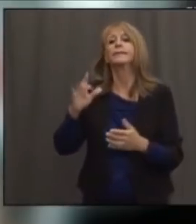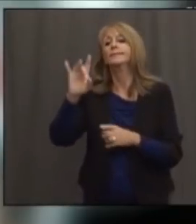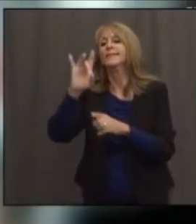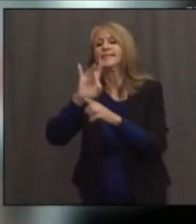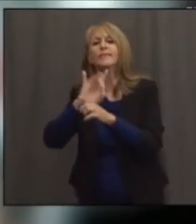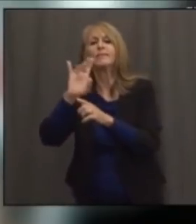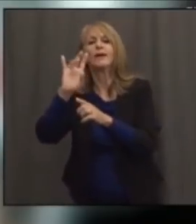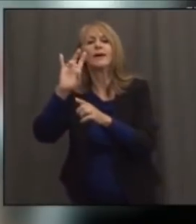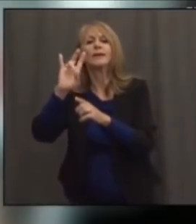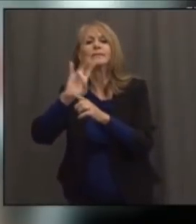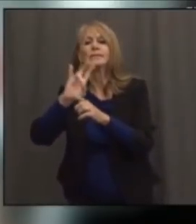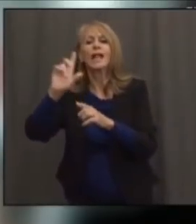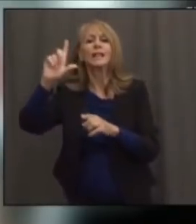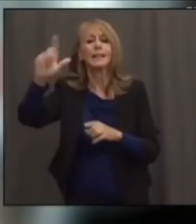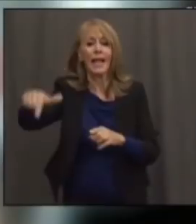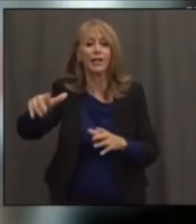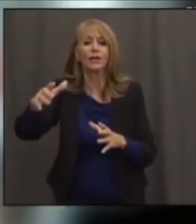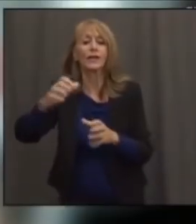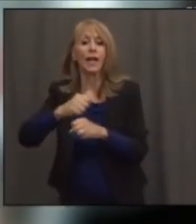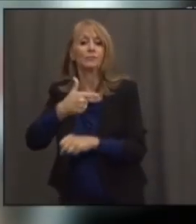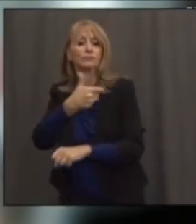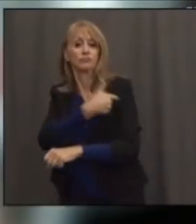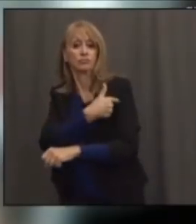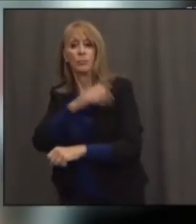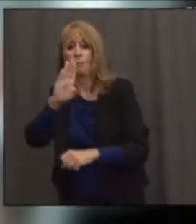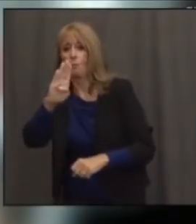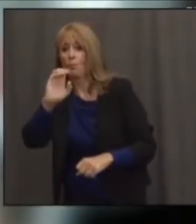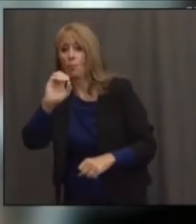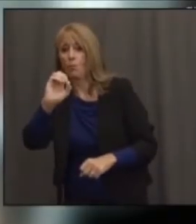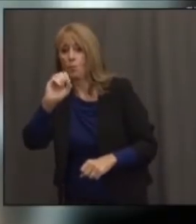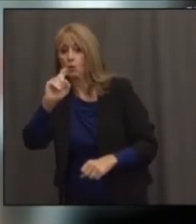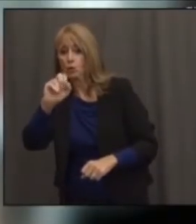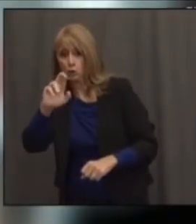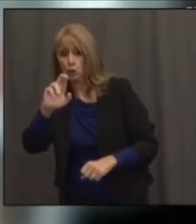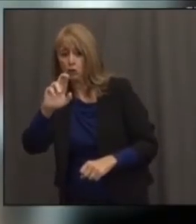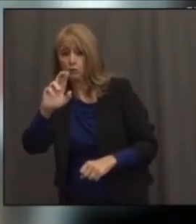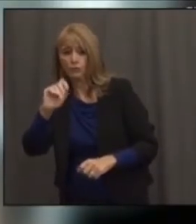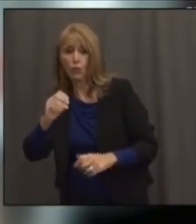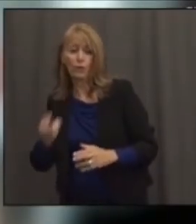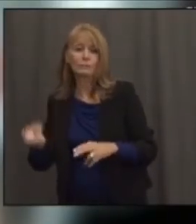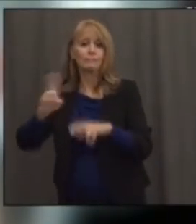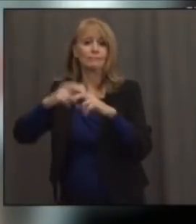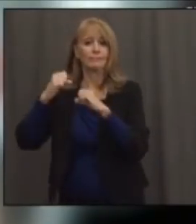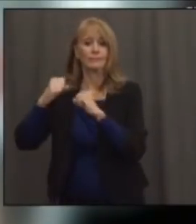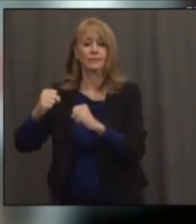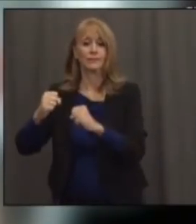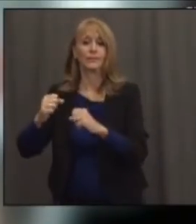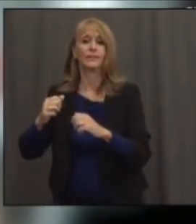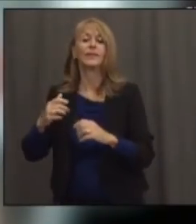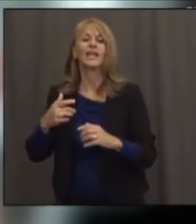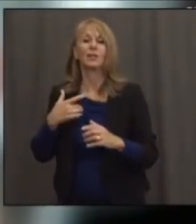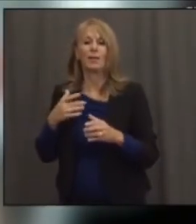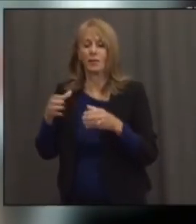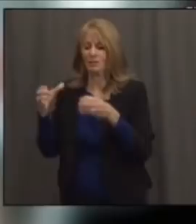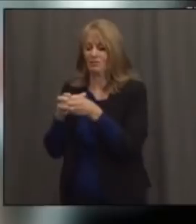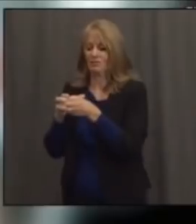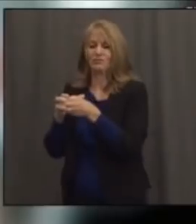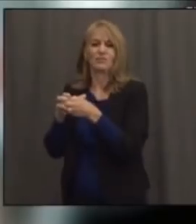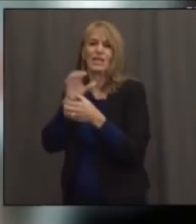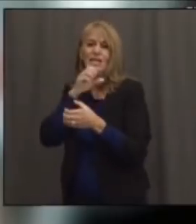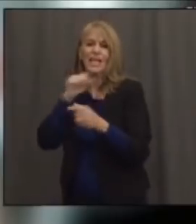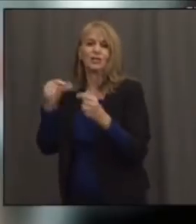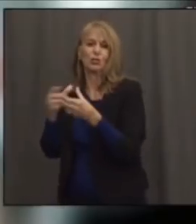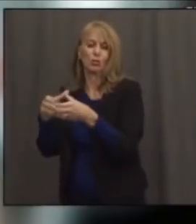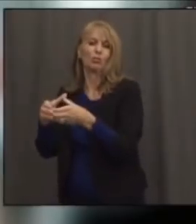some recommendation around boosters, ACIP does, I would suspect that it's going to be around a certain cohort, and it's going